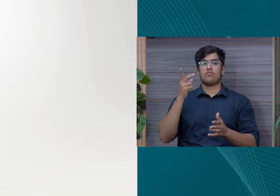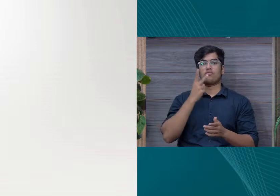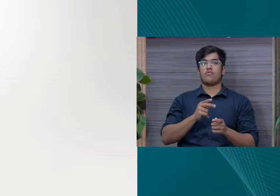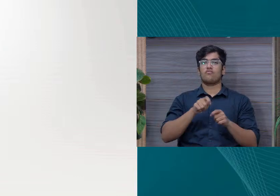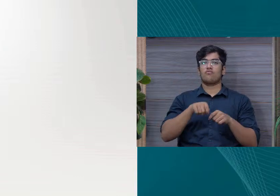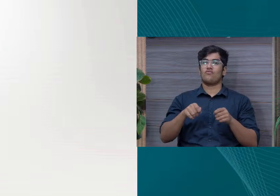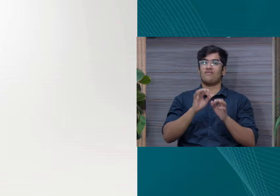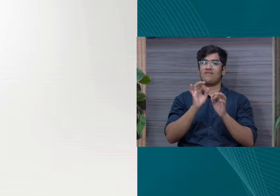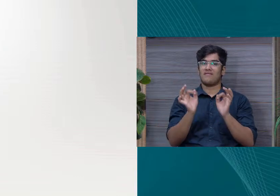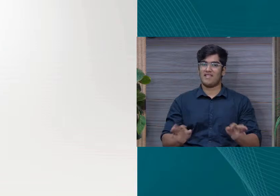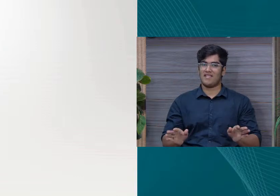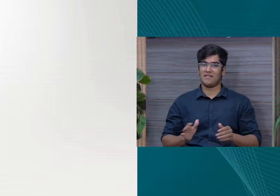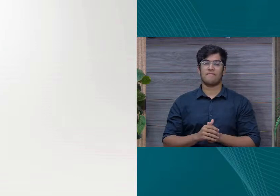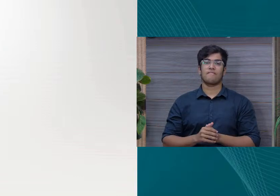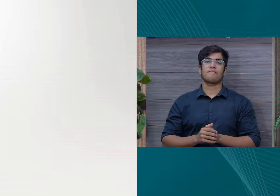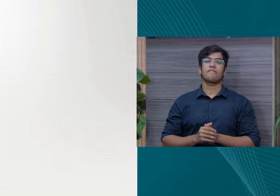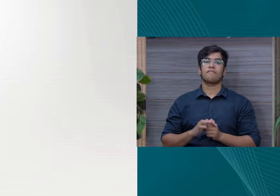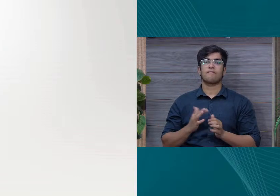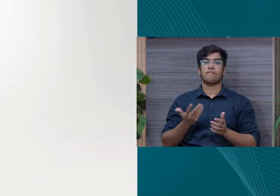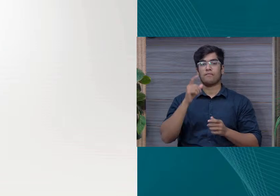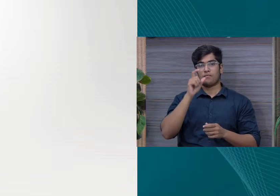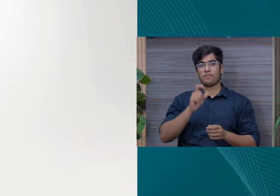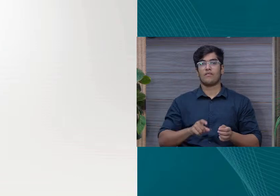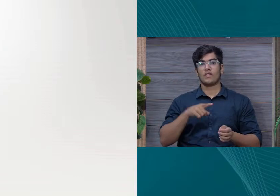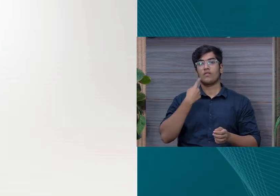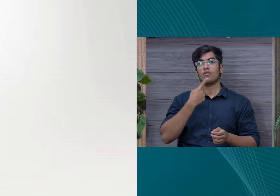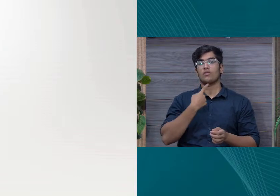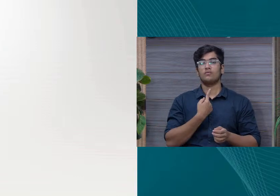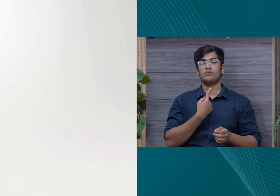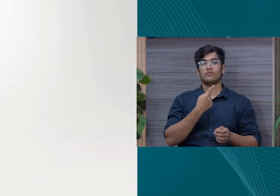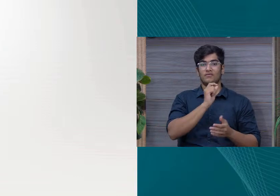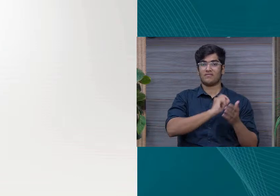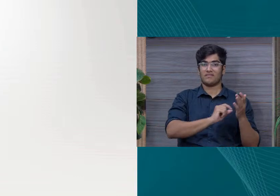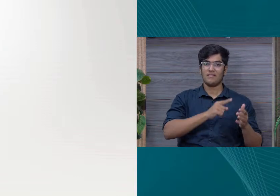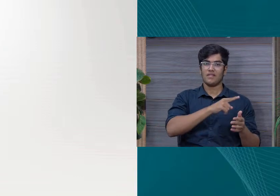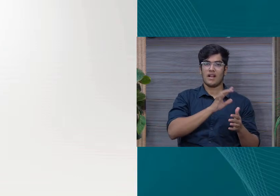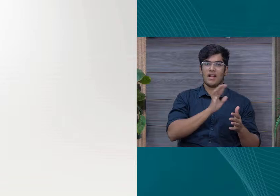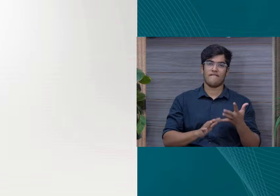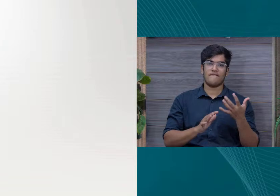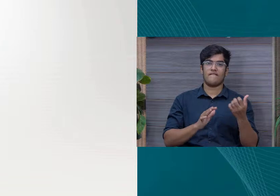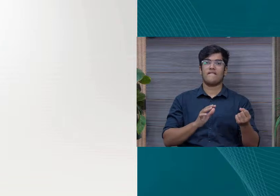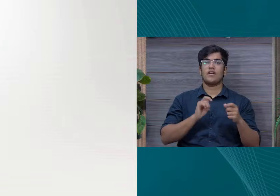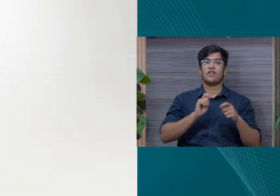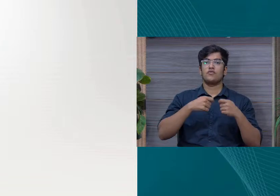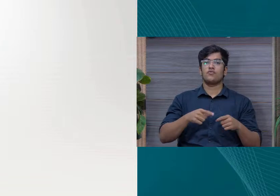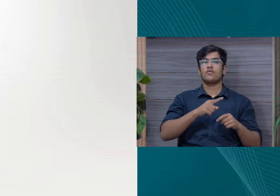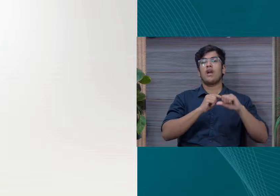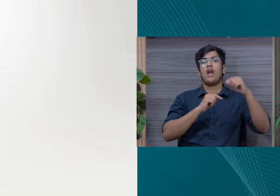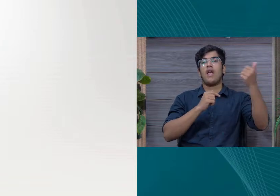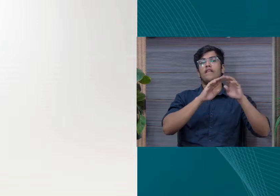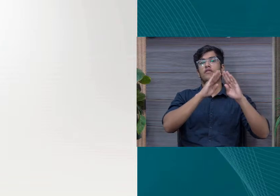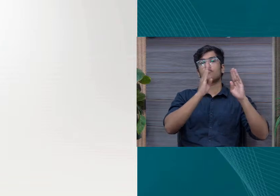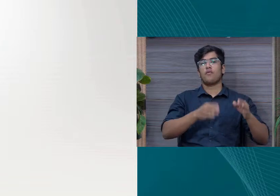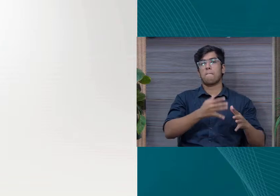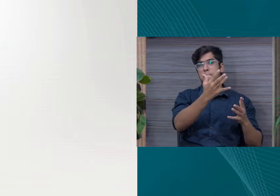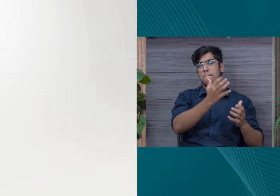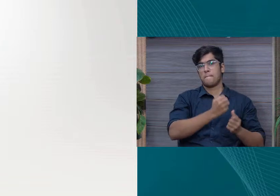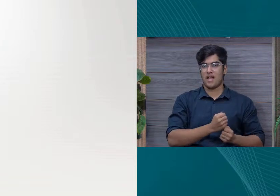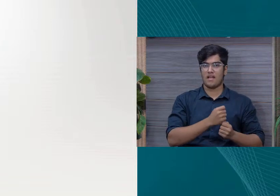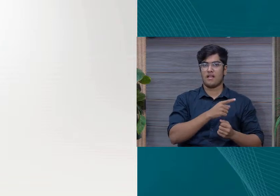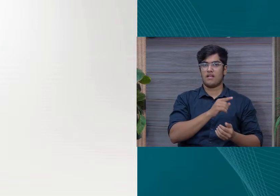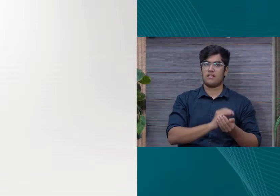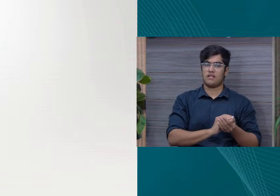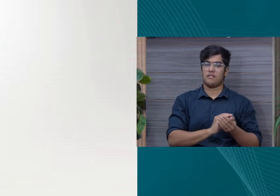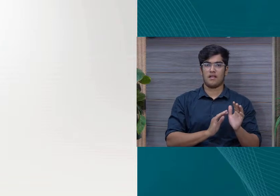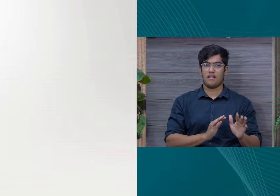and the author himself had a pair of shoes, which he bought from some other shop. Then he